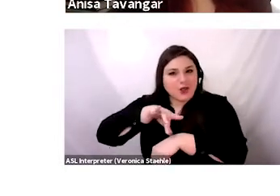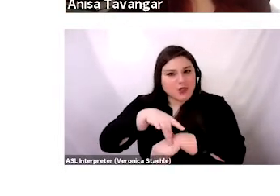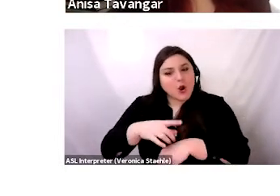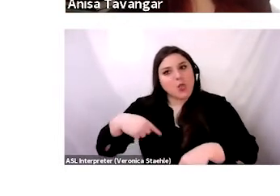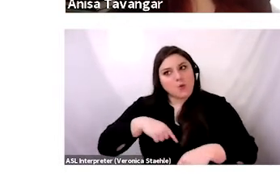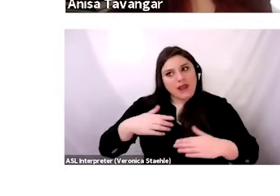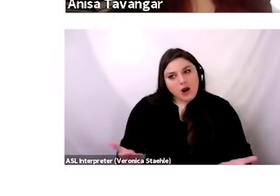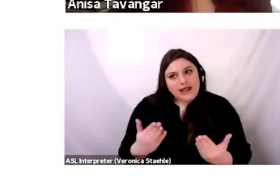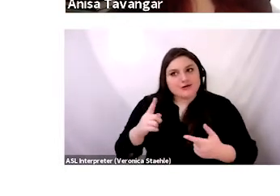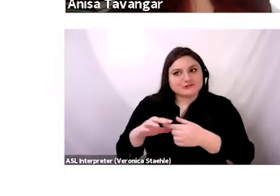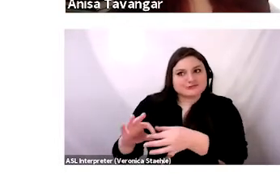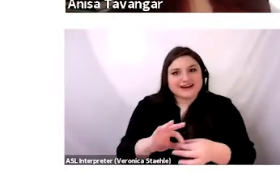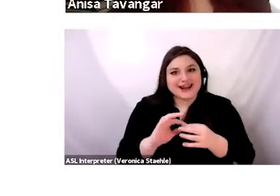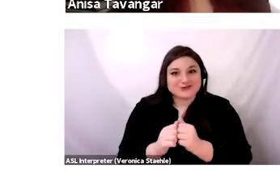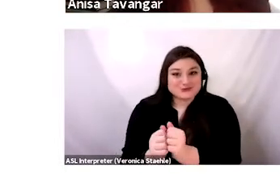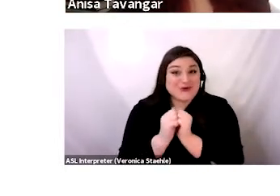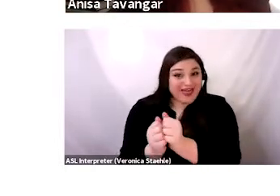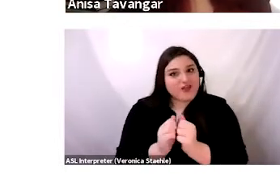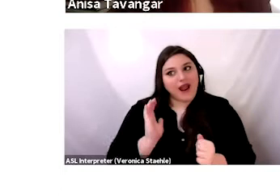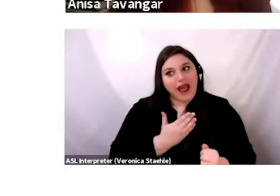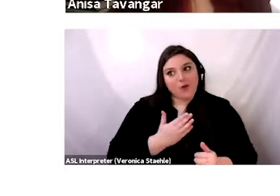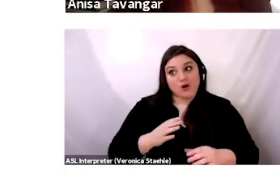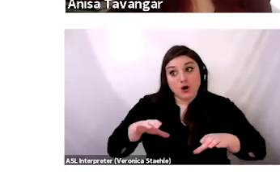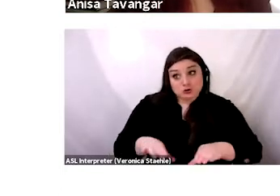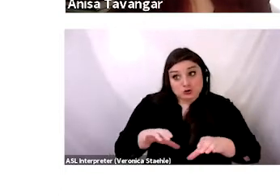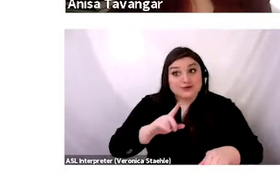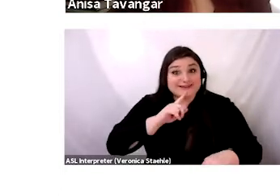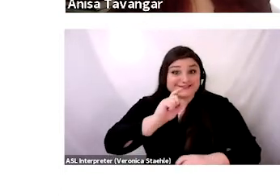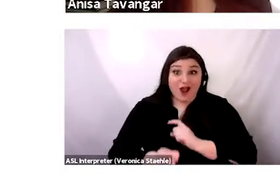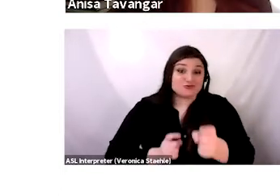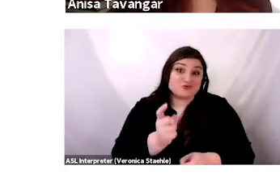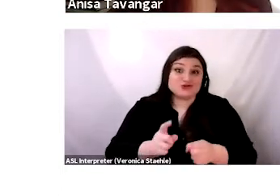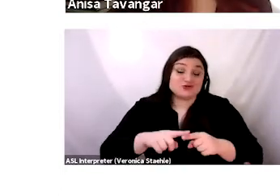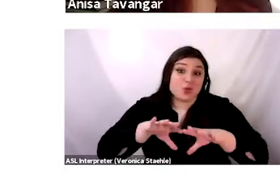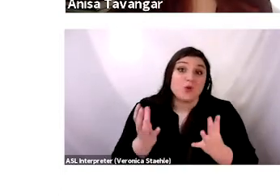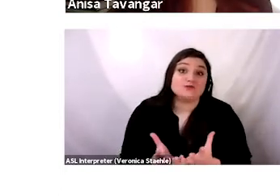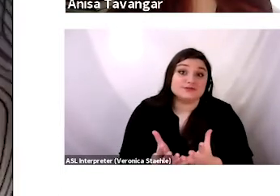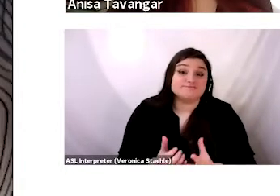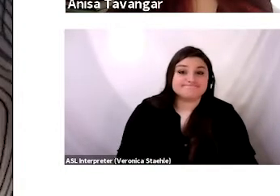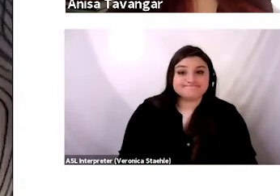think that really adds to our spiritual contribution to the world as well.